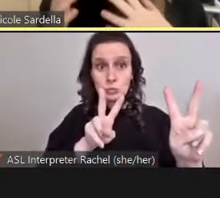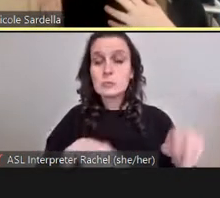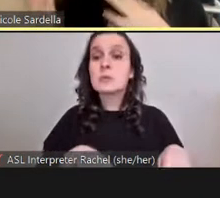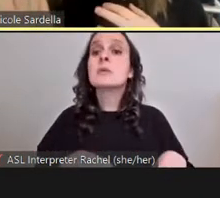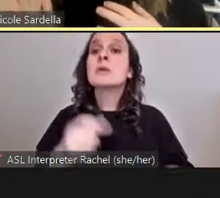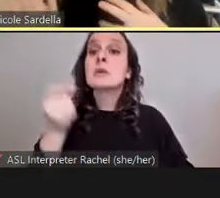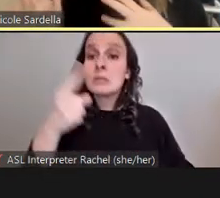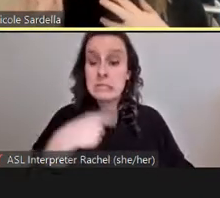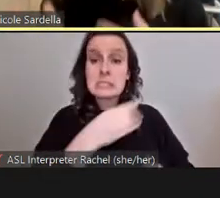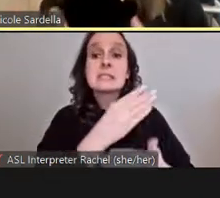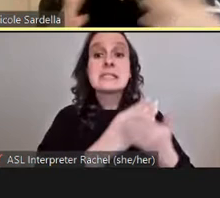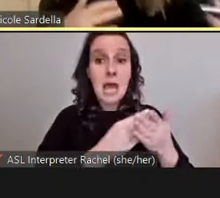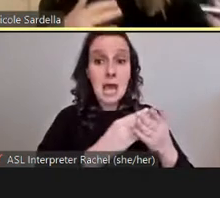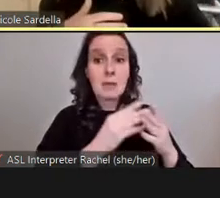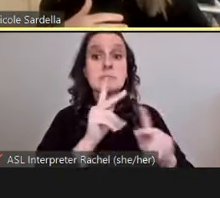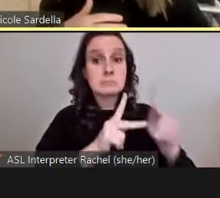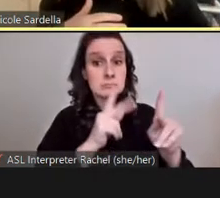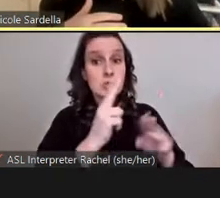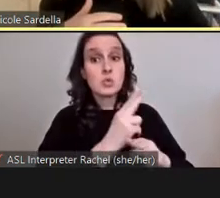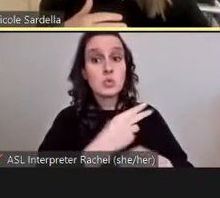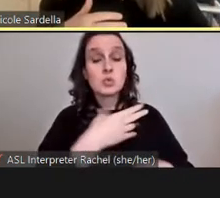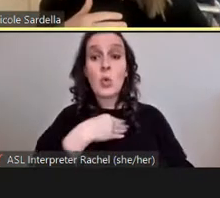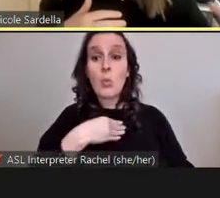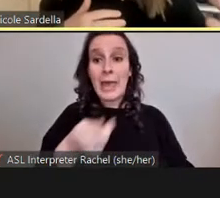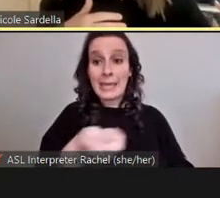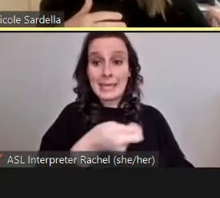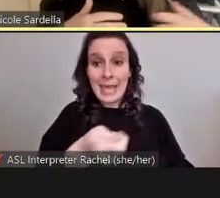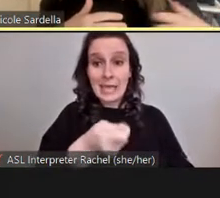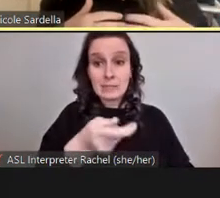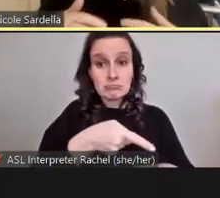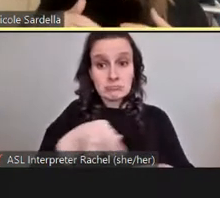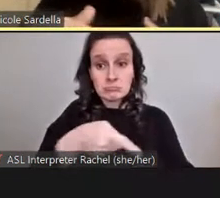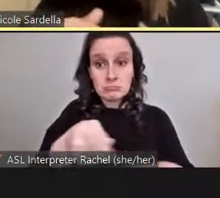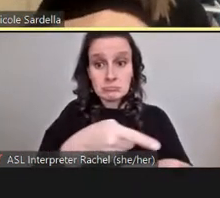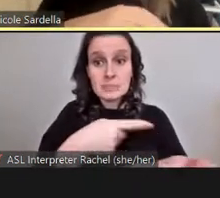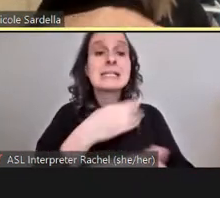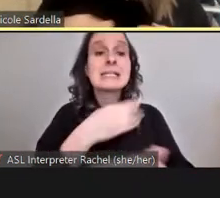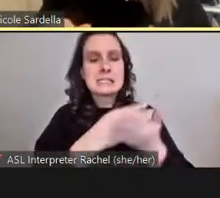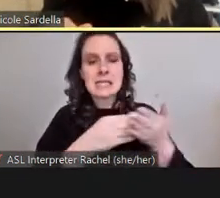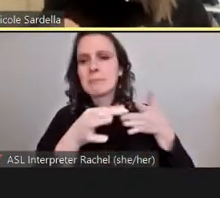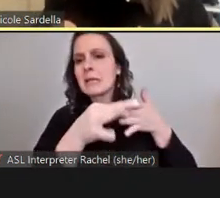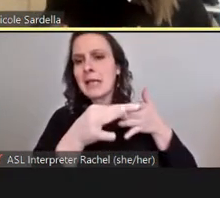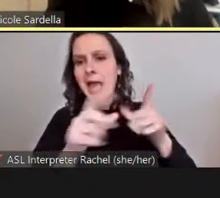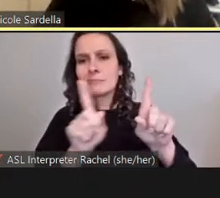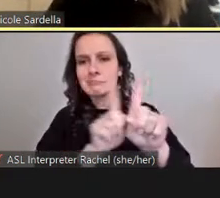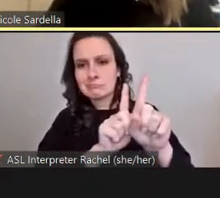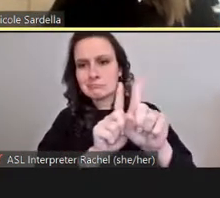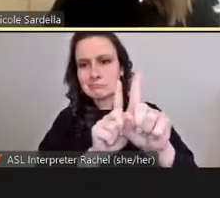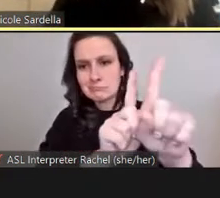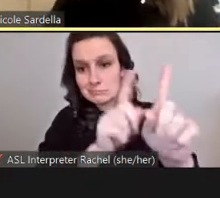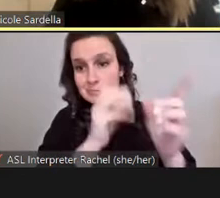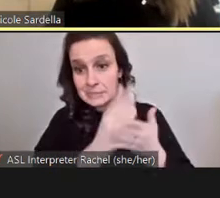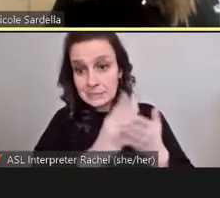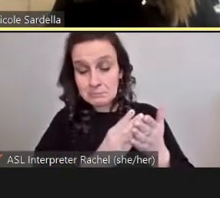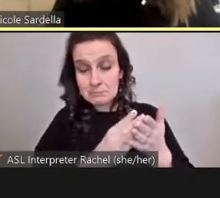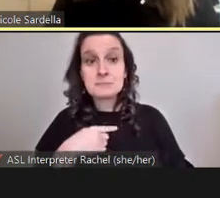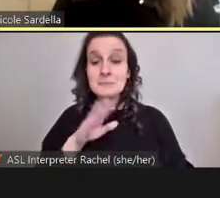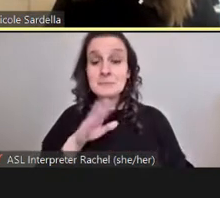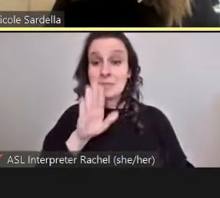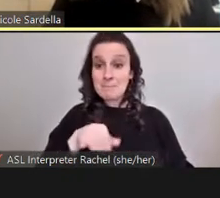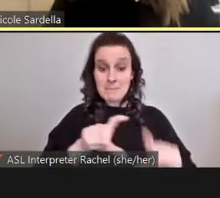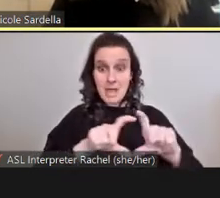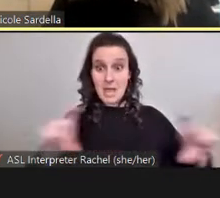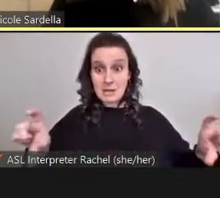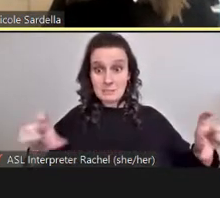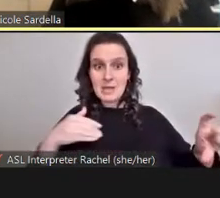the patrons are using white canes, and some of the patrons are guides. At the bottom of the slide are the